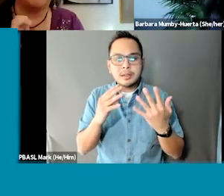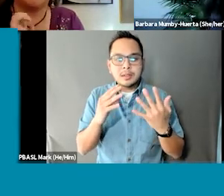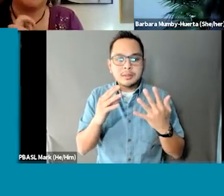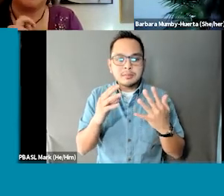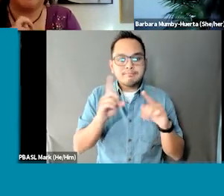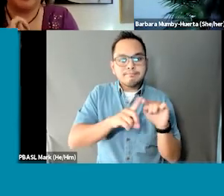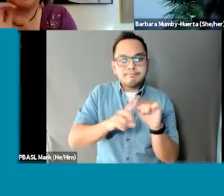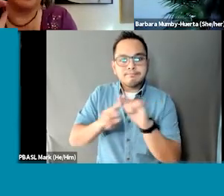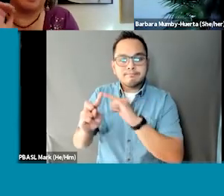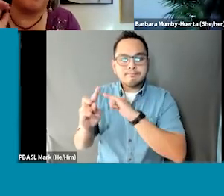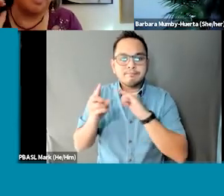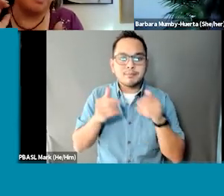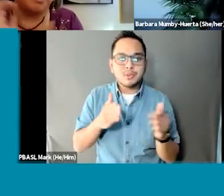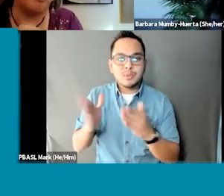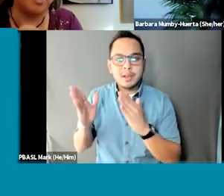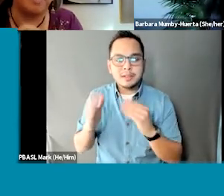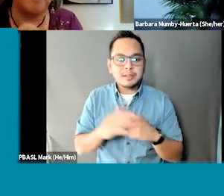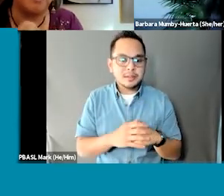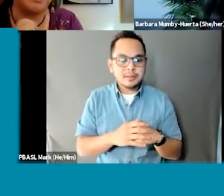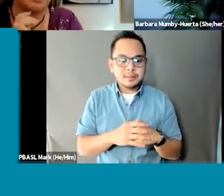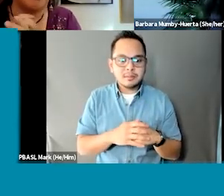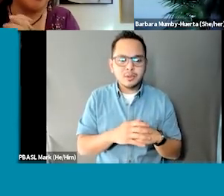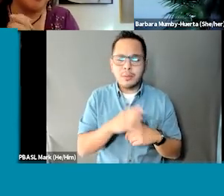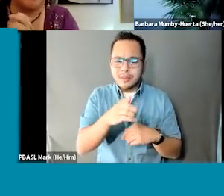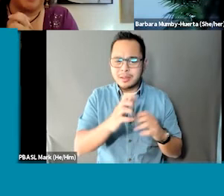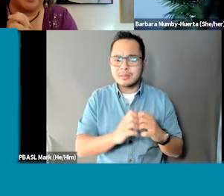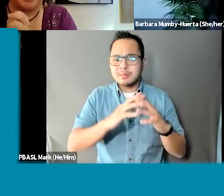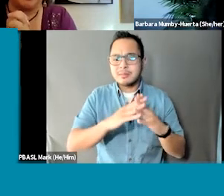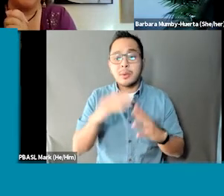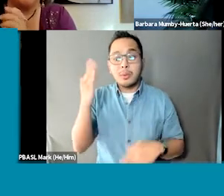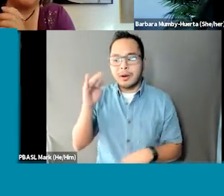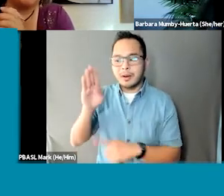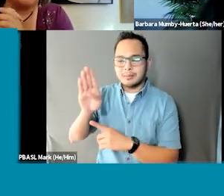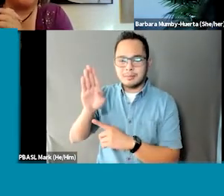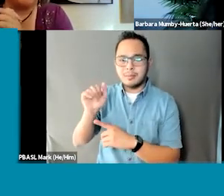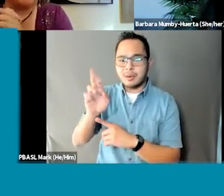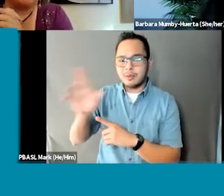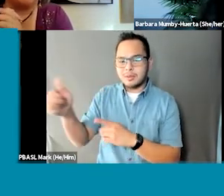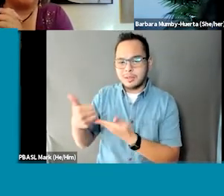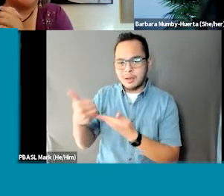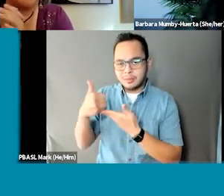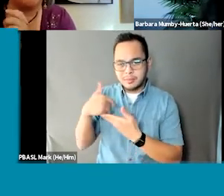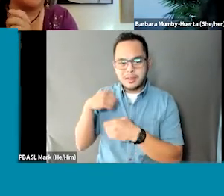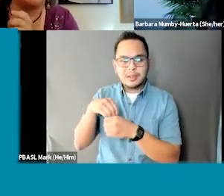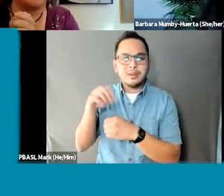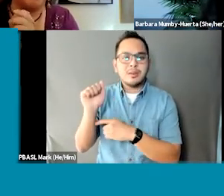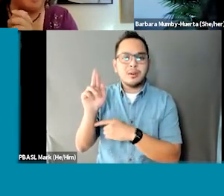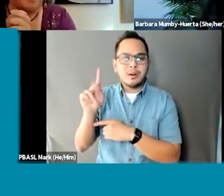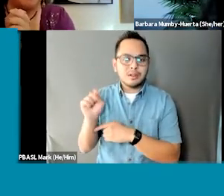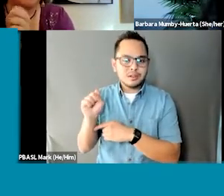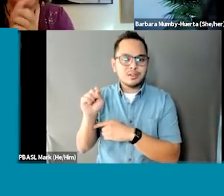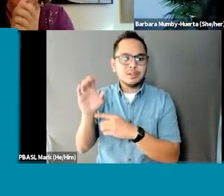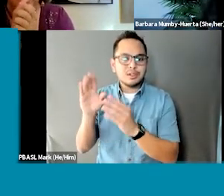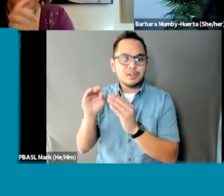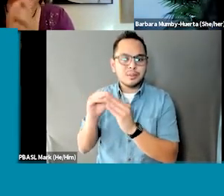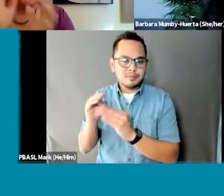that was able to start because of the work that Barbara did at the Arts Commission, because the participants that come